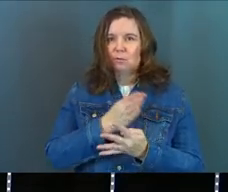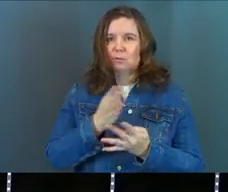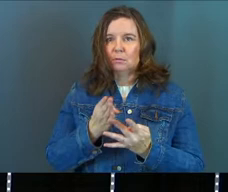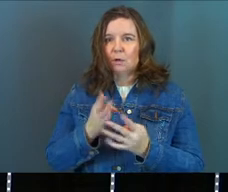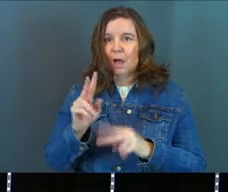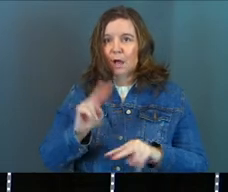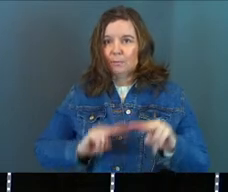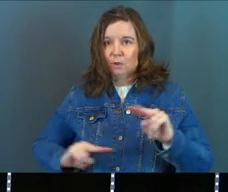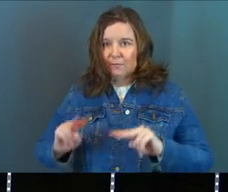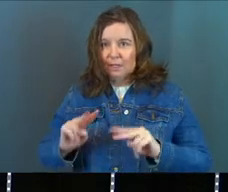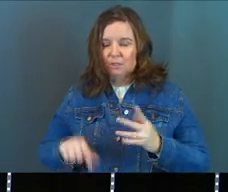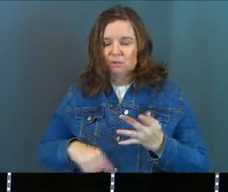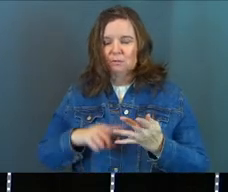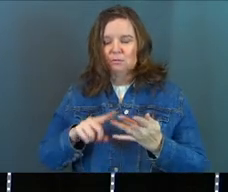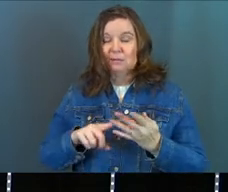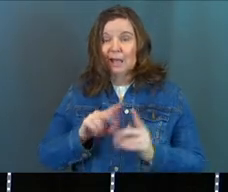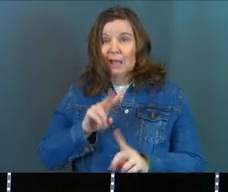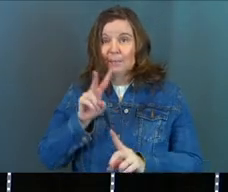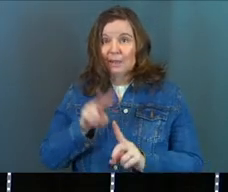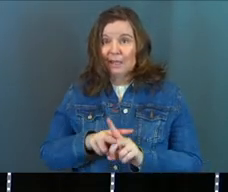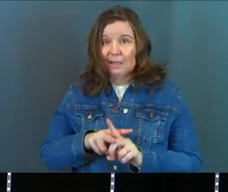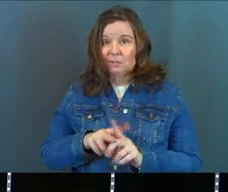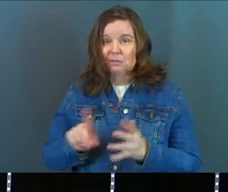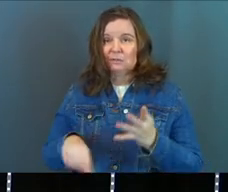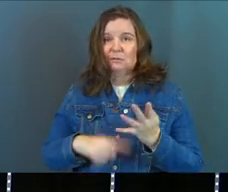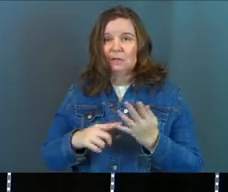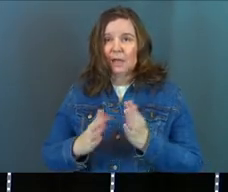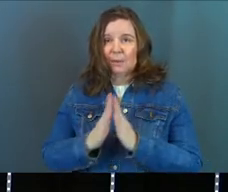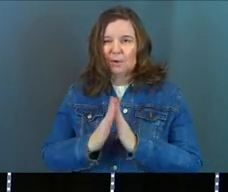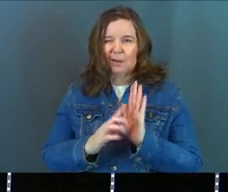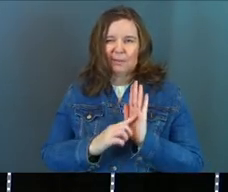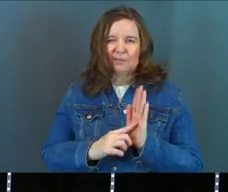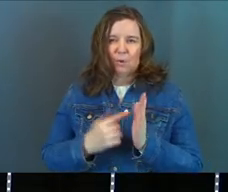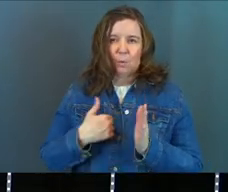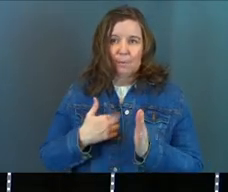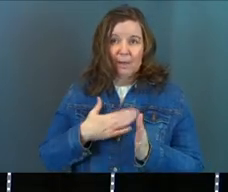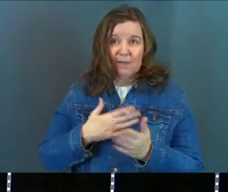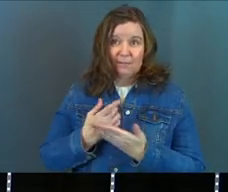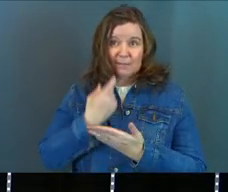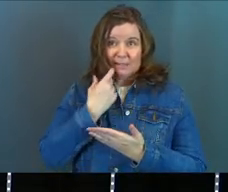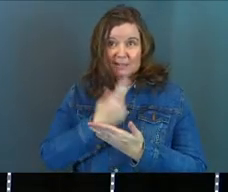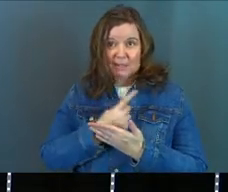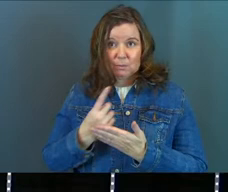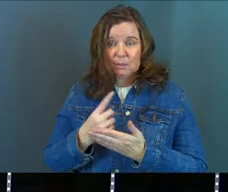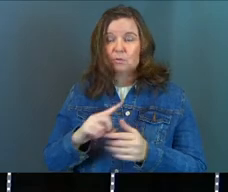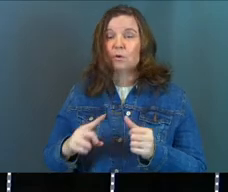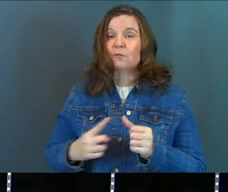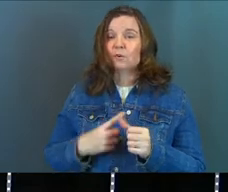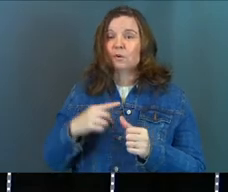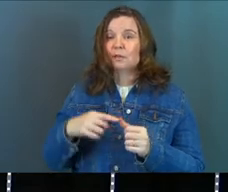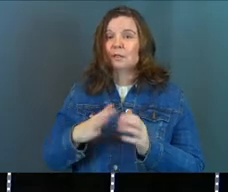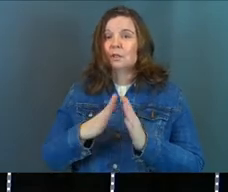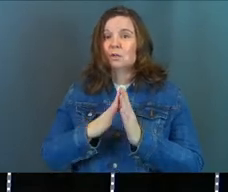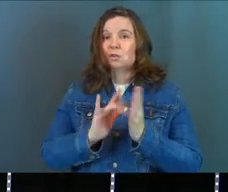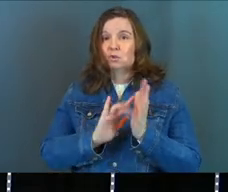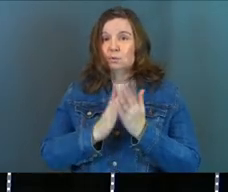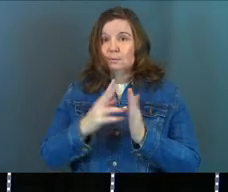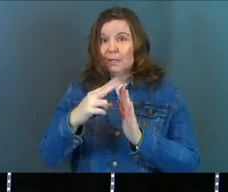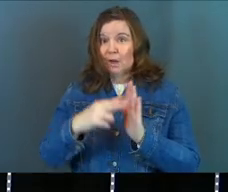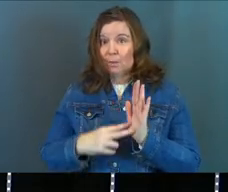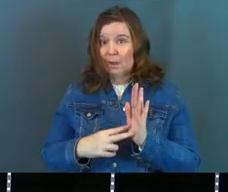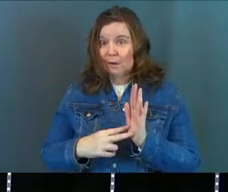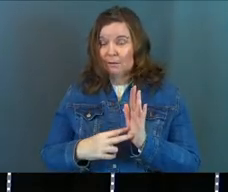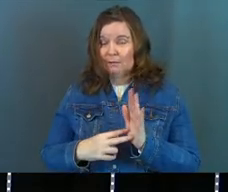and prayer. So I'm going to give you just an example of one of mine from this last week. So first off, the scripture that I